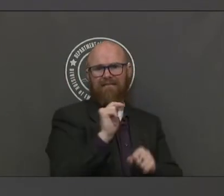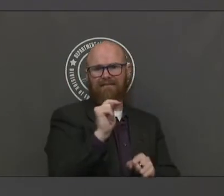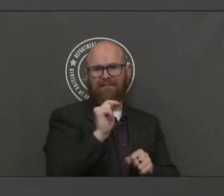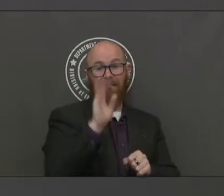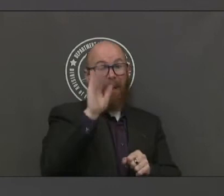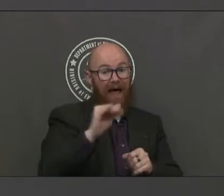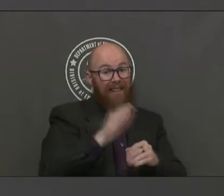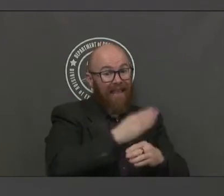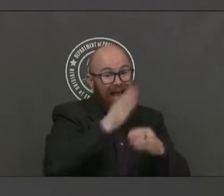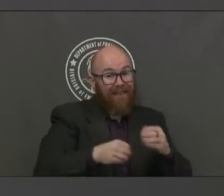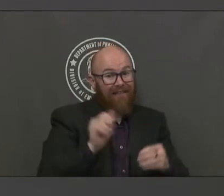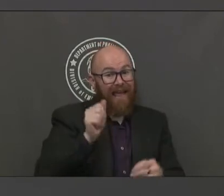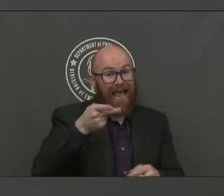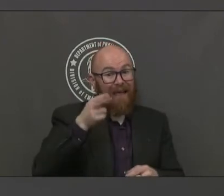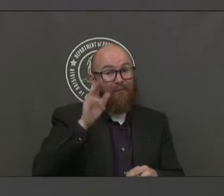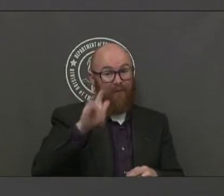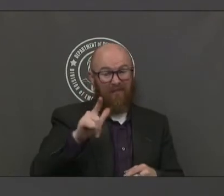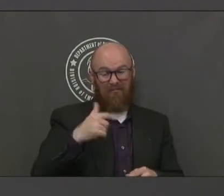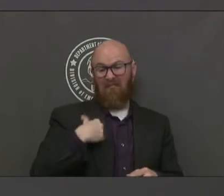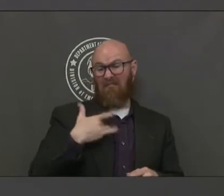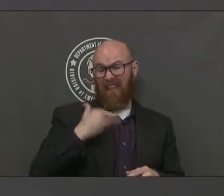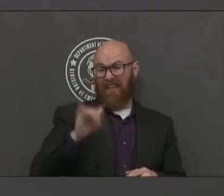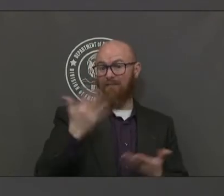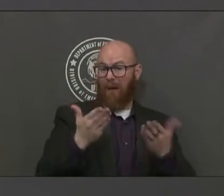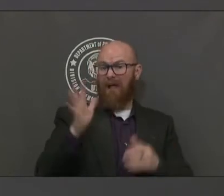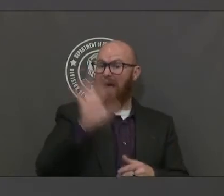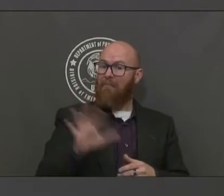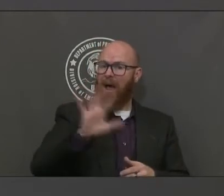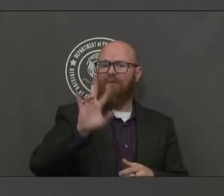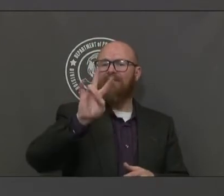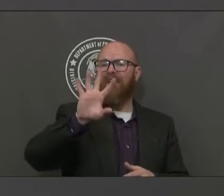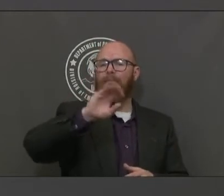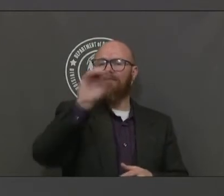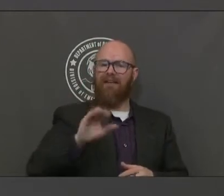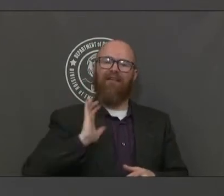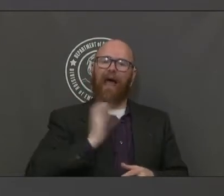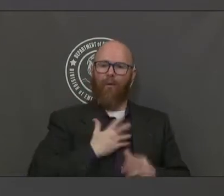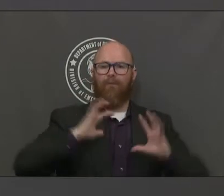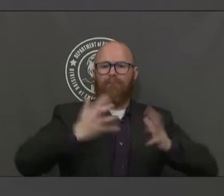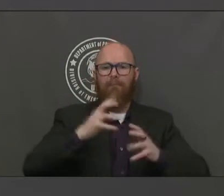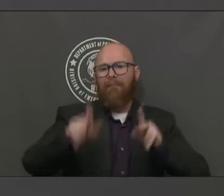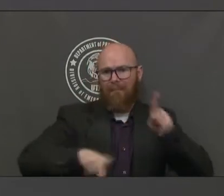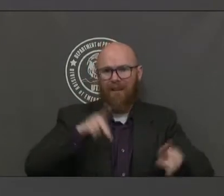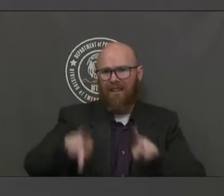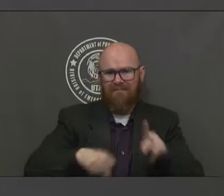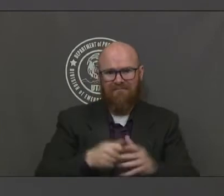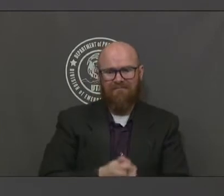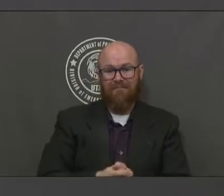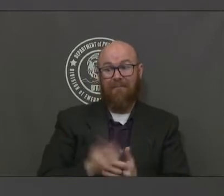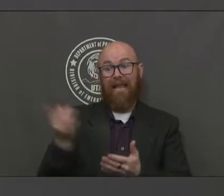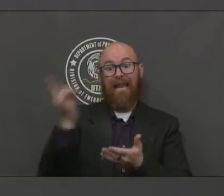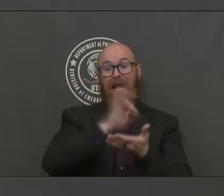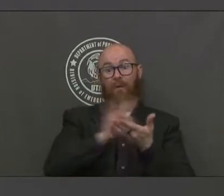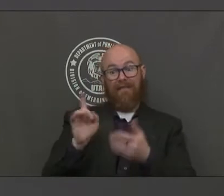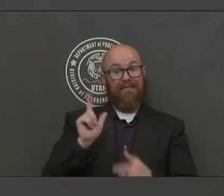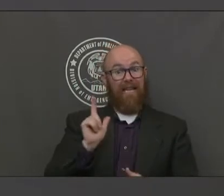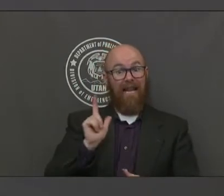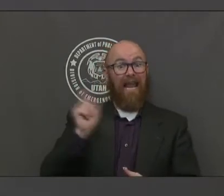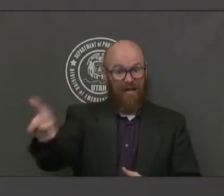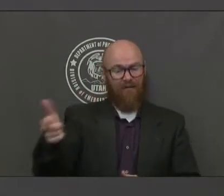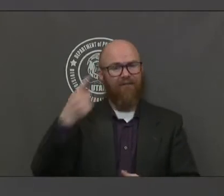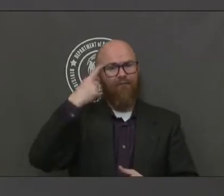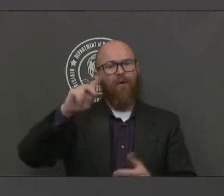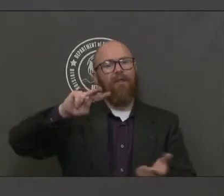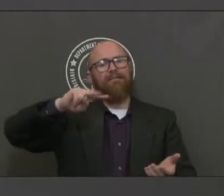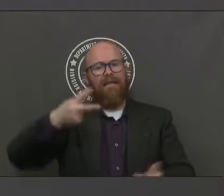which we anticipate at 75% somewhere in there. And 8 weeks after that, which gives you a chance to get your second